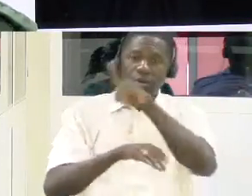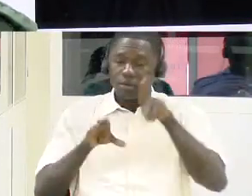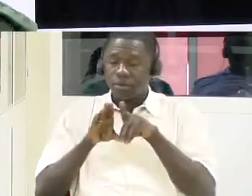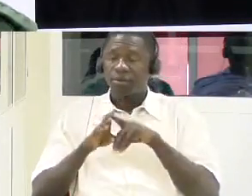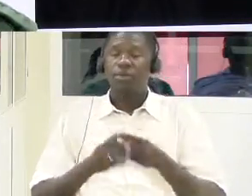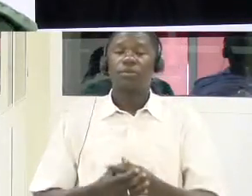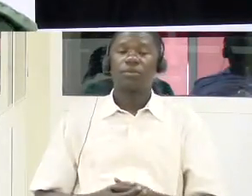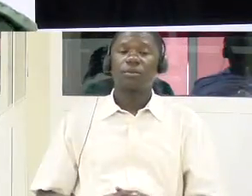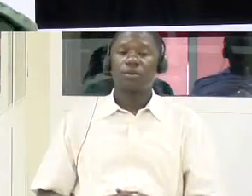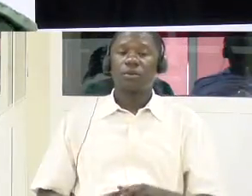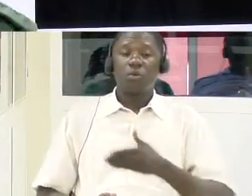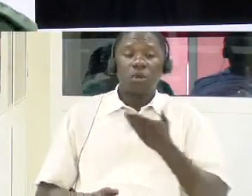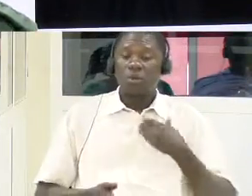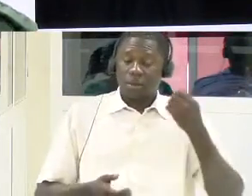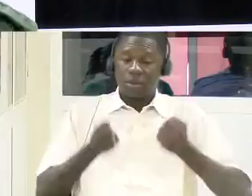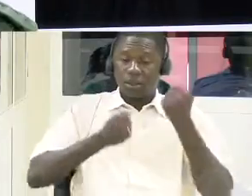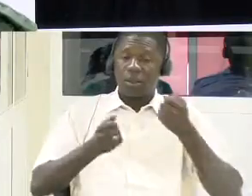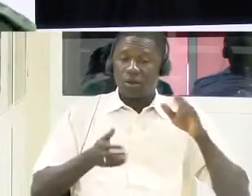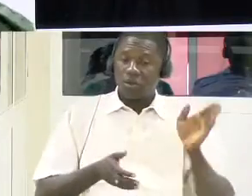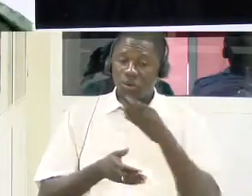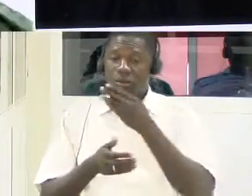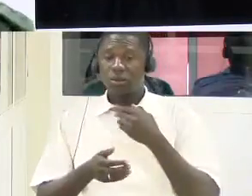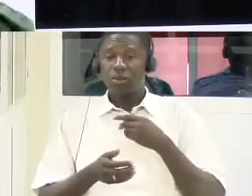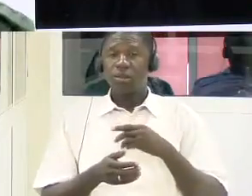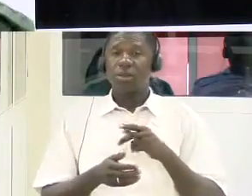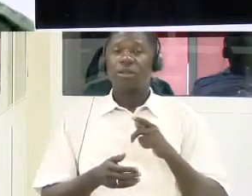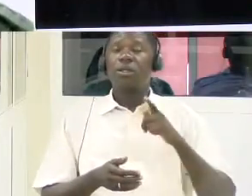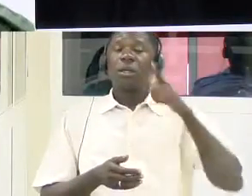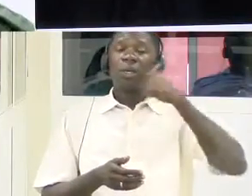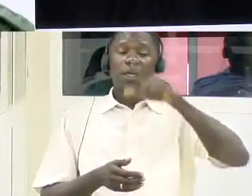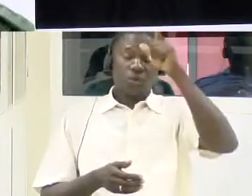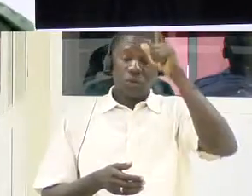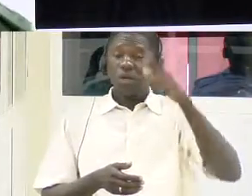whilst I was in the car going around the Latrikunda market,